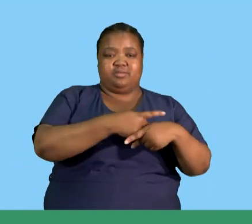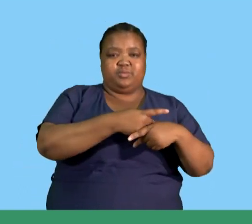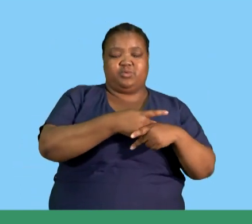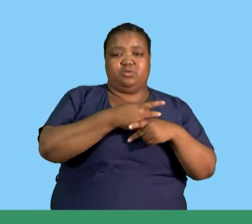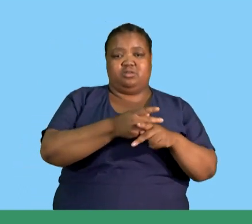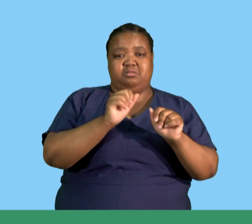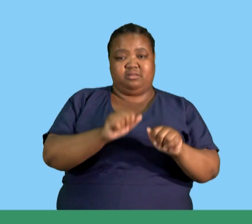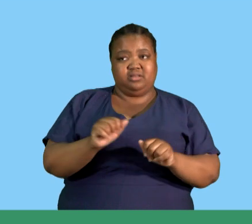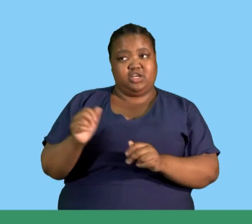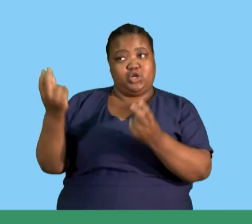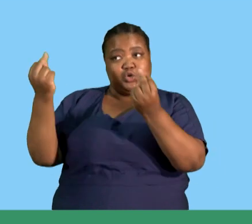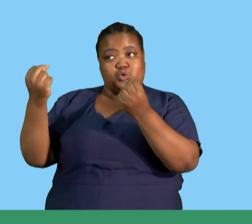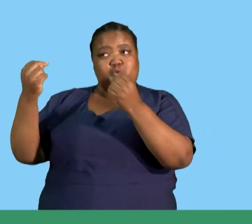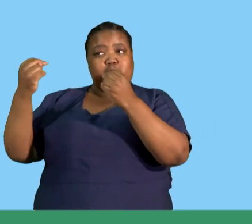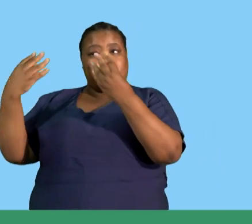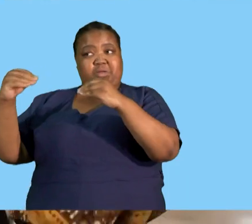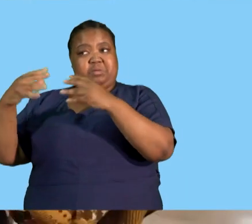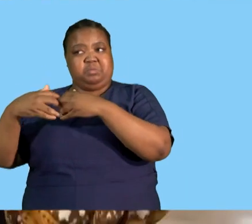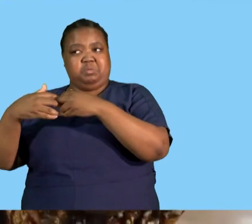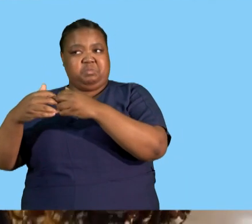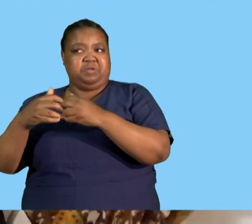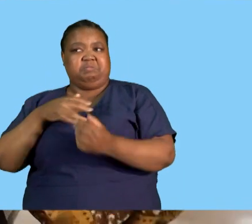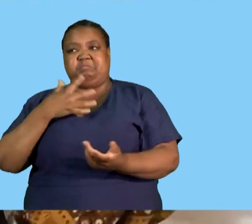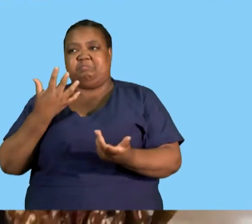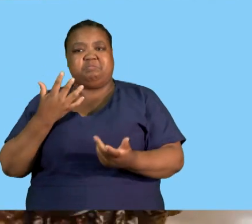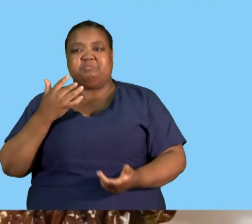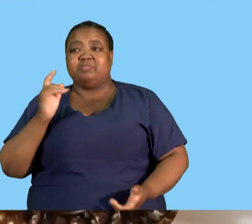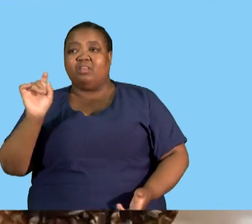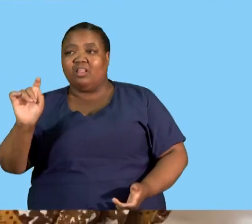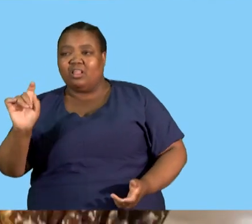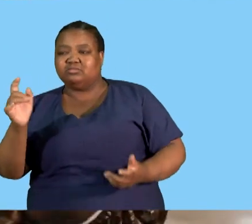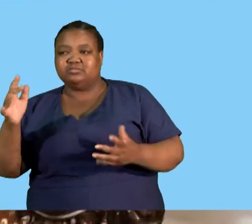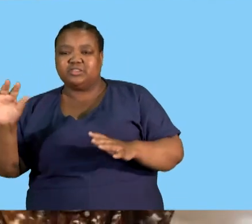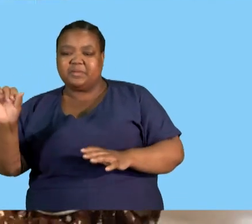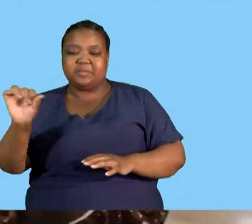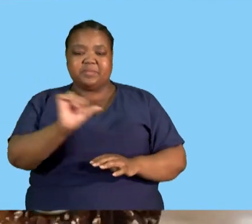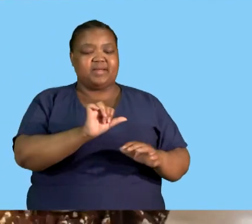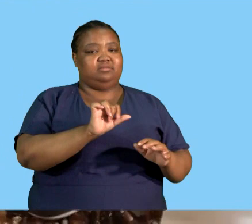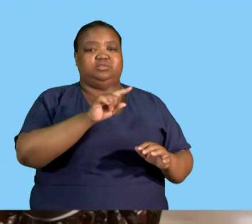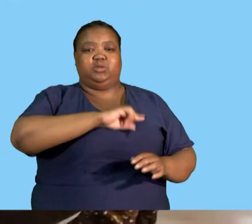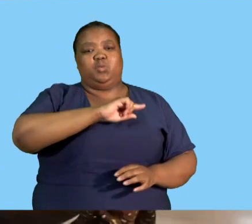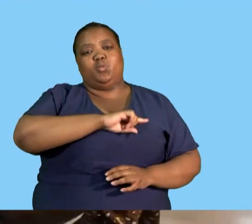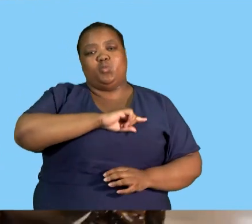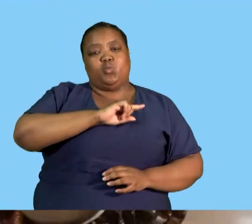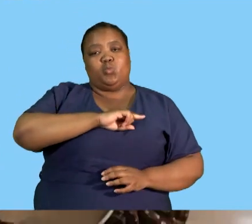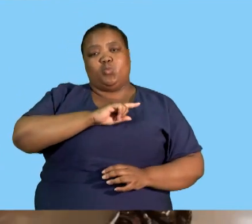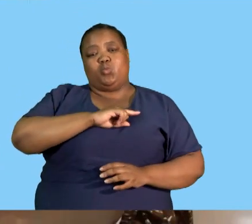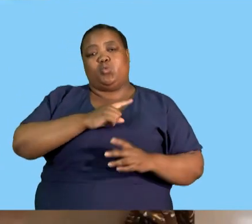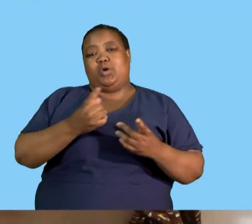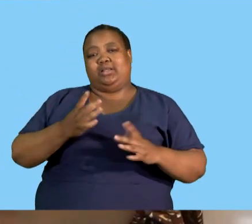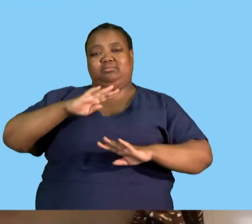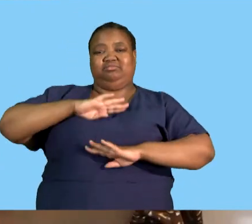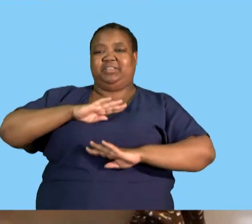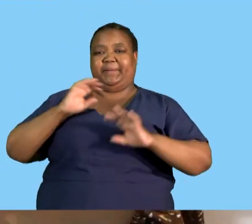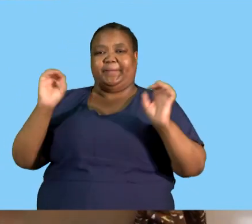even if you were to go to business B, you would still want to come back because it does not give the same satisfaction.